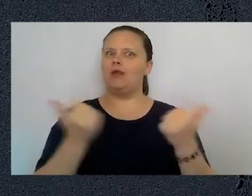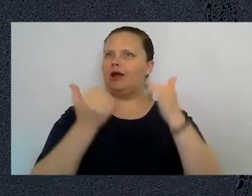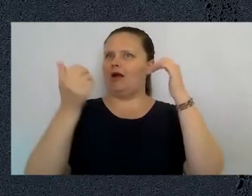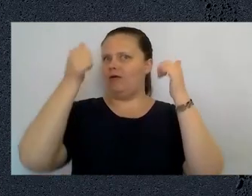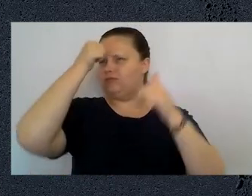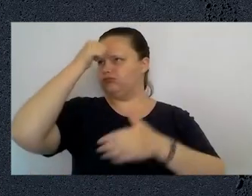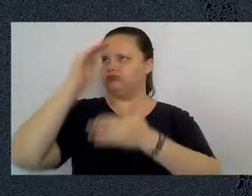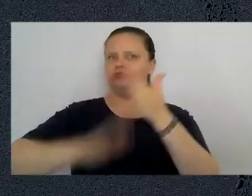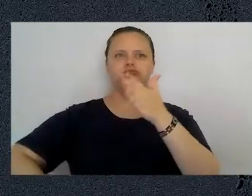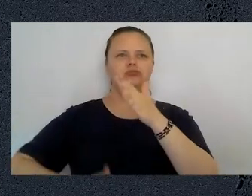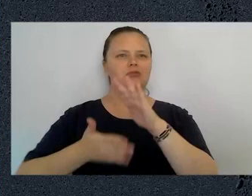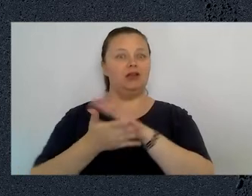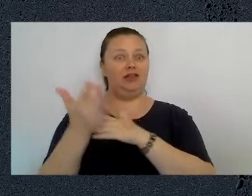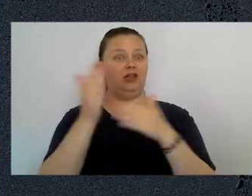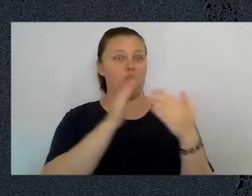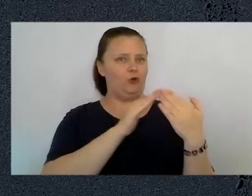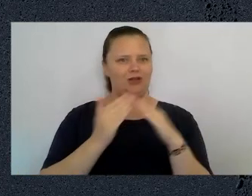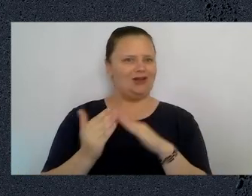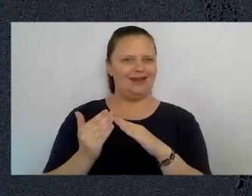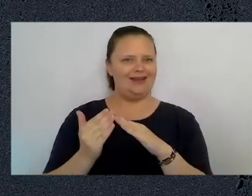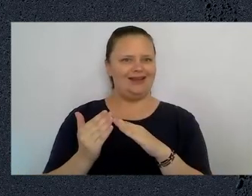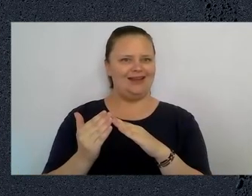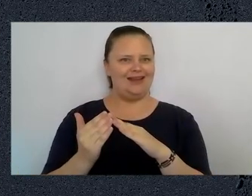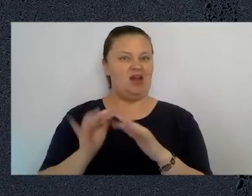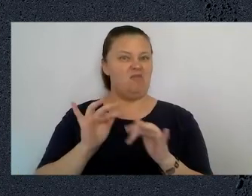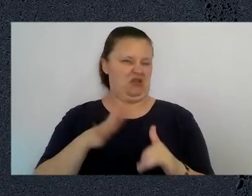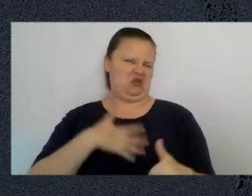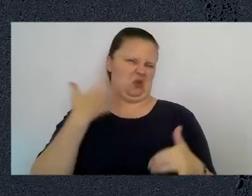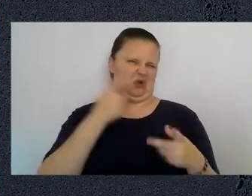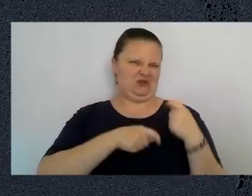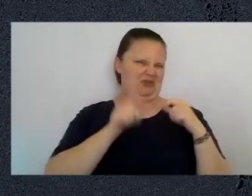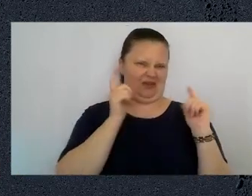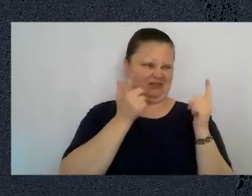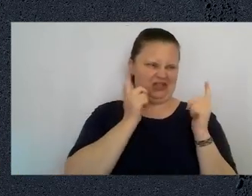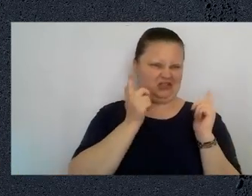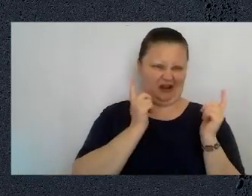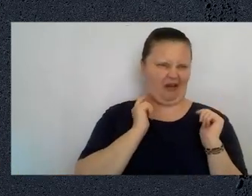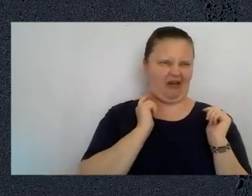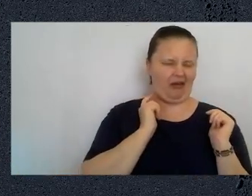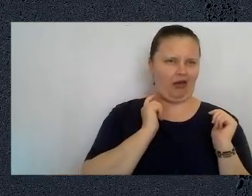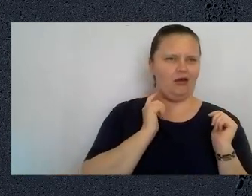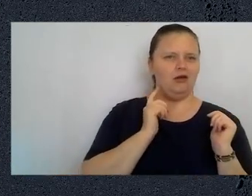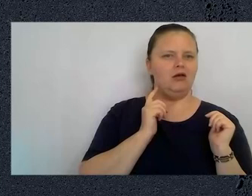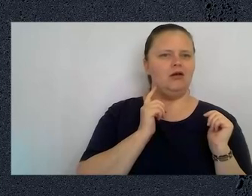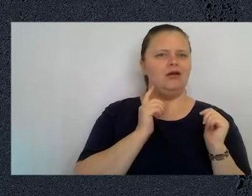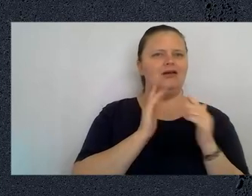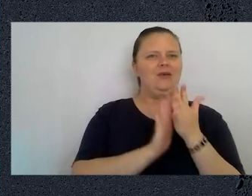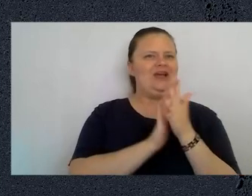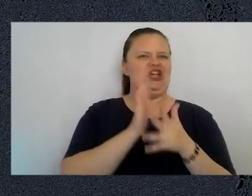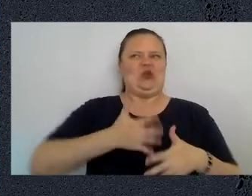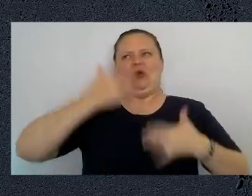community who straight away don't want to go into teaching and straight away don't want to, you know, step up into academic